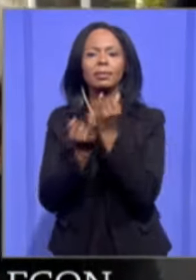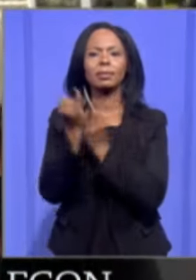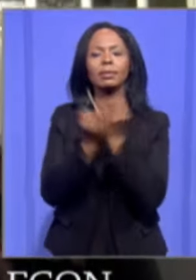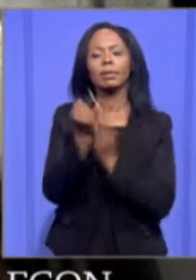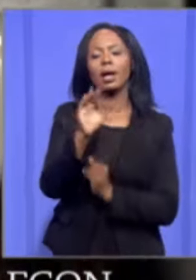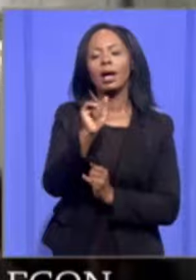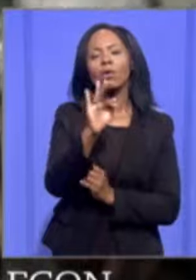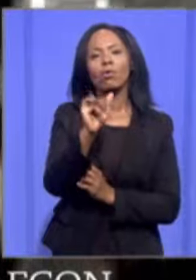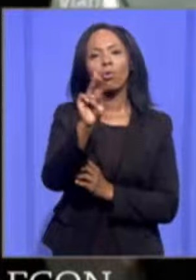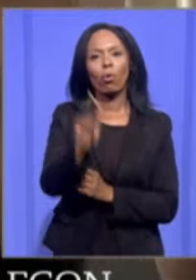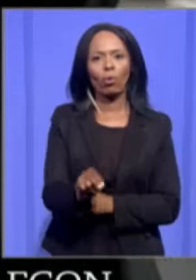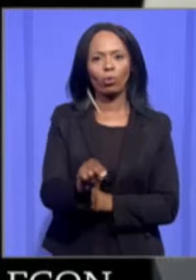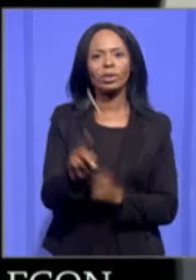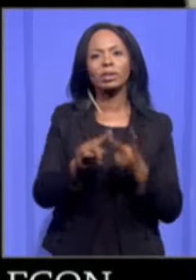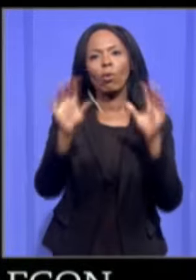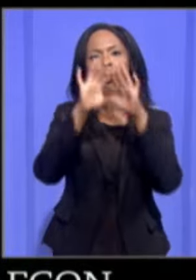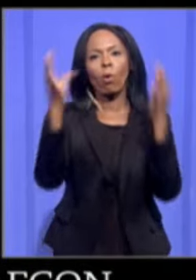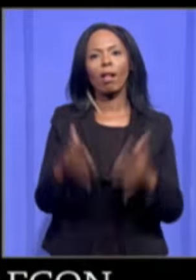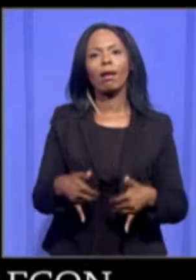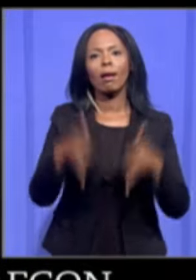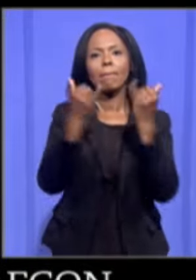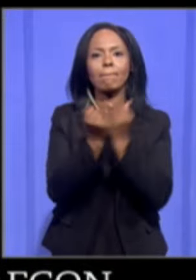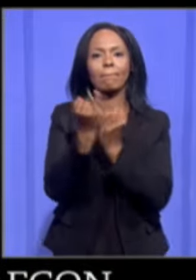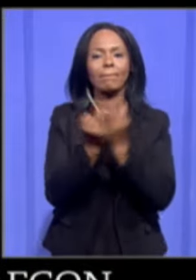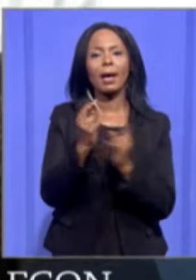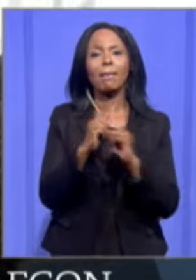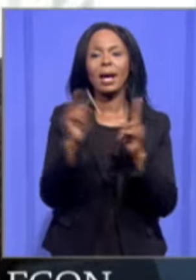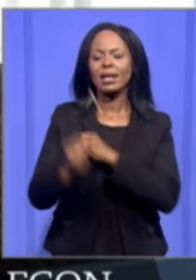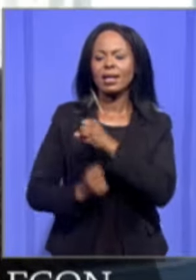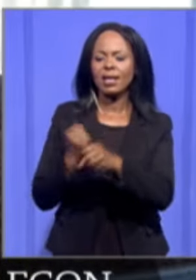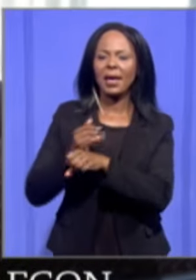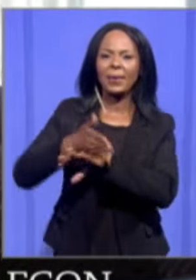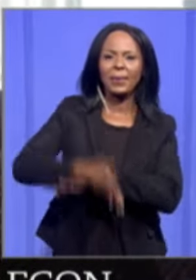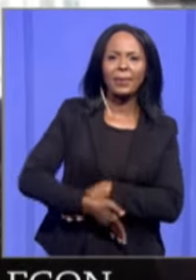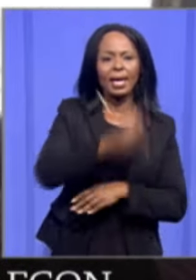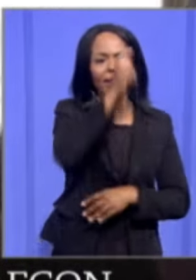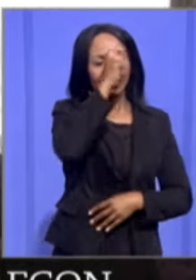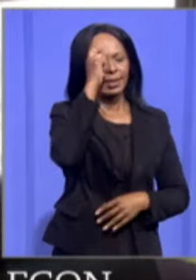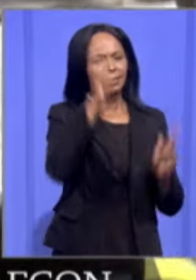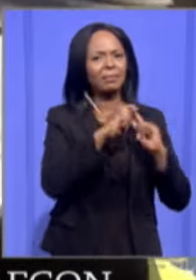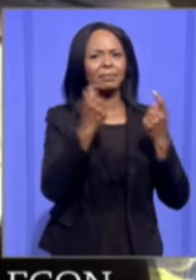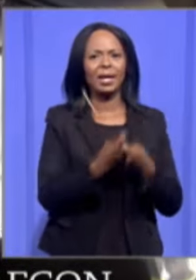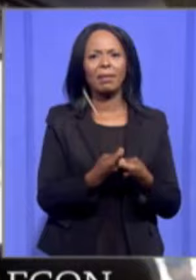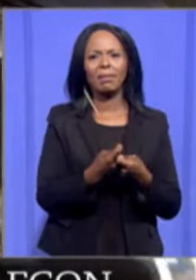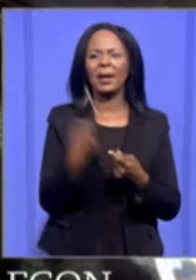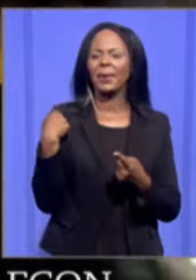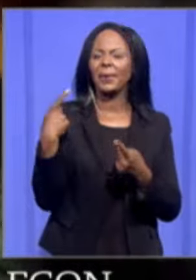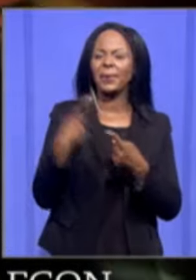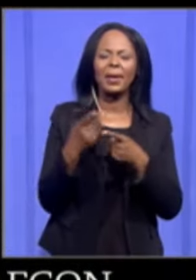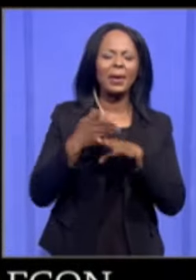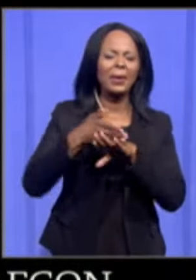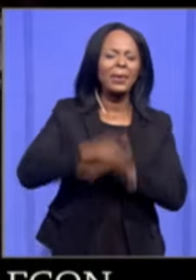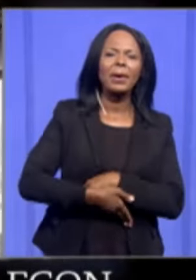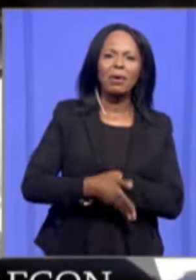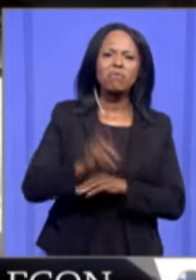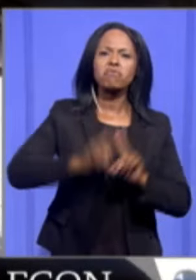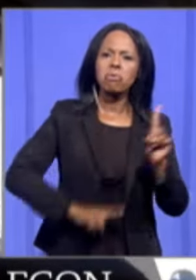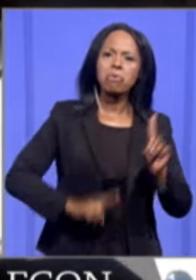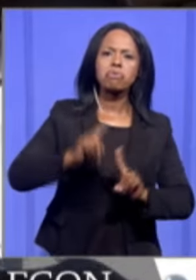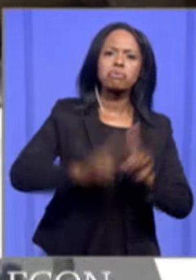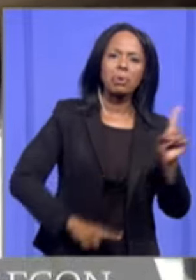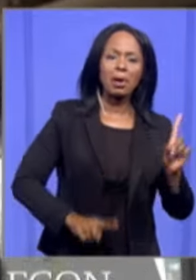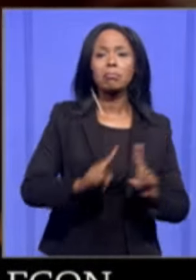bone tsa dijana tsa lefatshe. Fela e setse e le dingwaga fa e sa le Bafana Bafana ba kgonne go itumedisa maAforika Borwa, mme go solofetswe